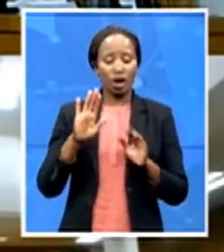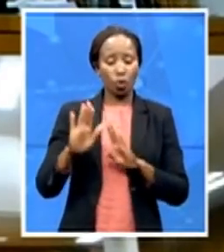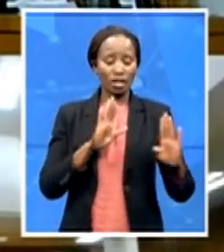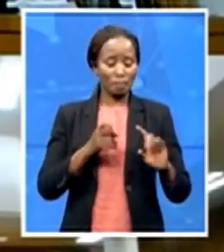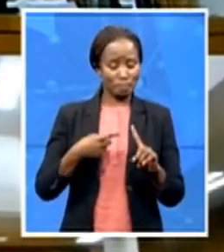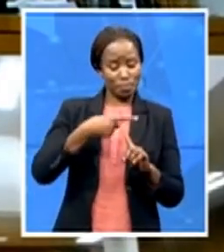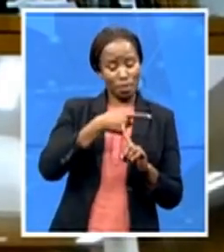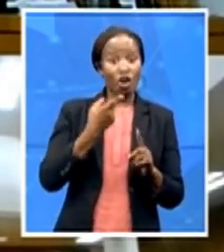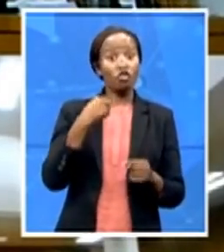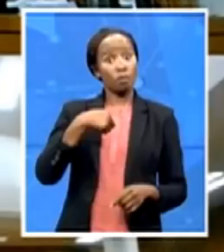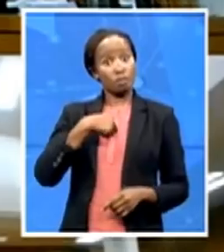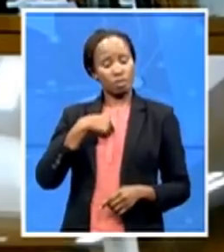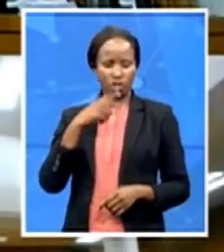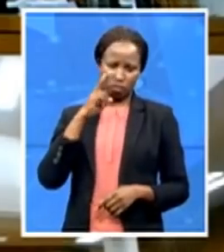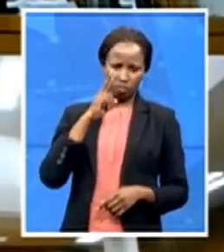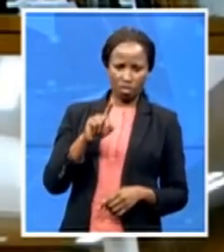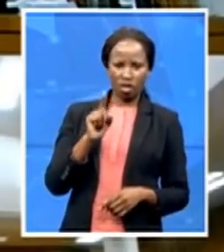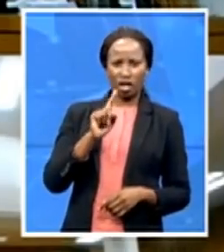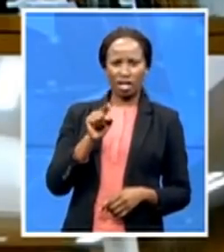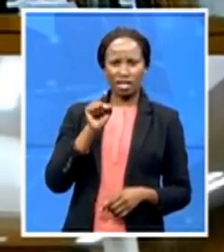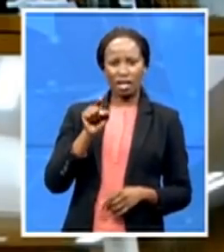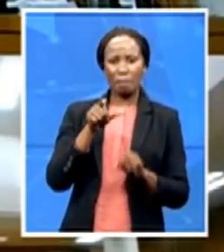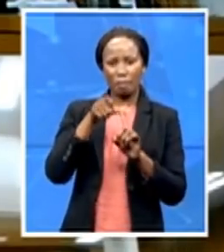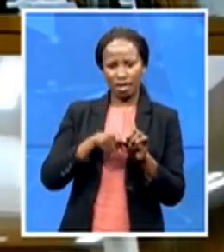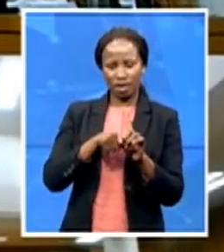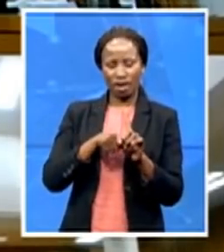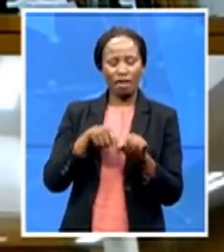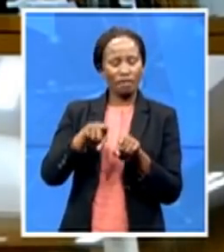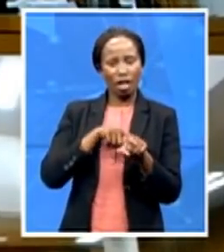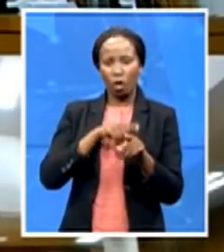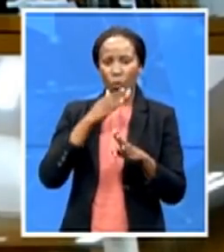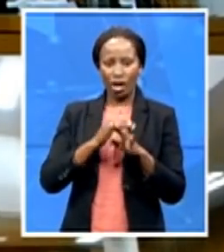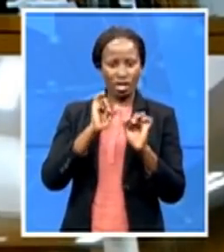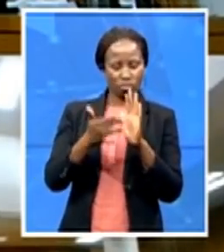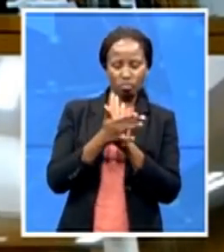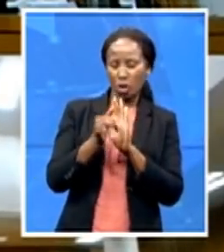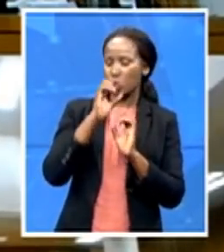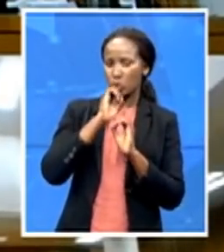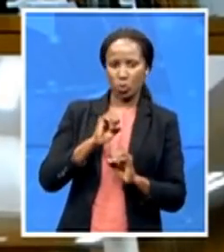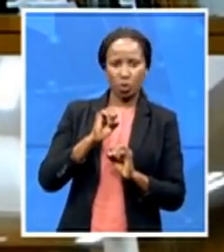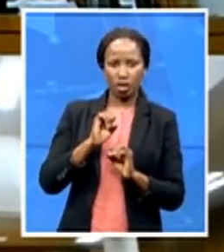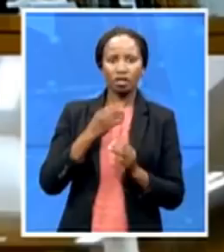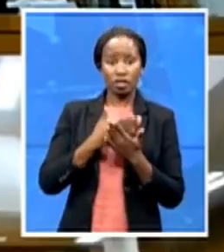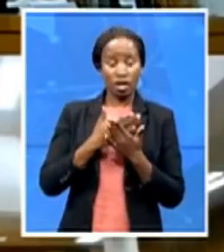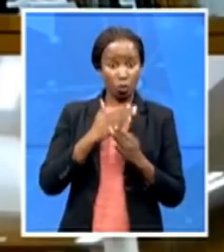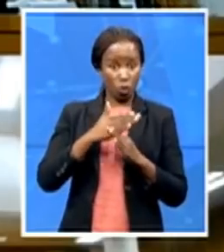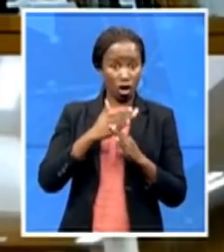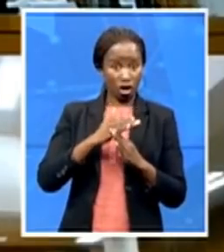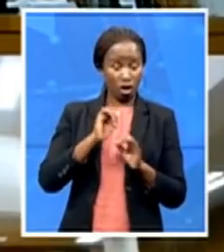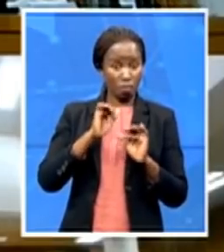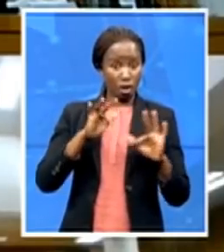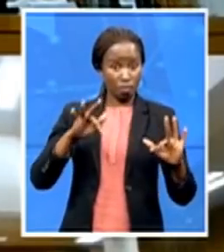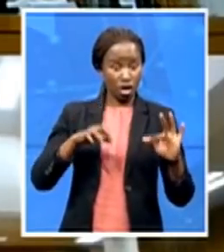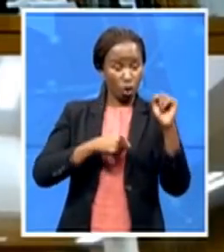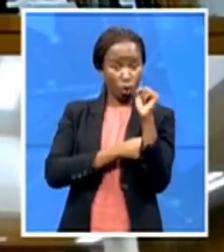failure to meet the standard of behaviour or conduct expected of a holder of public office. That, in the Assembly's estimation, is